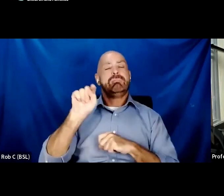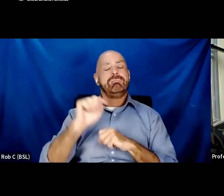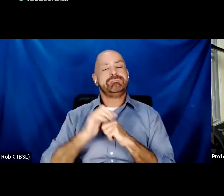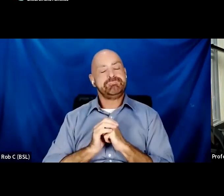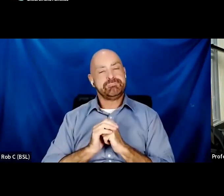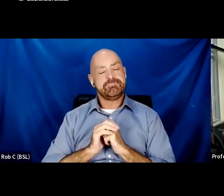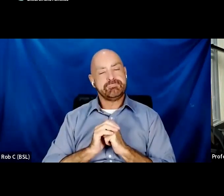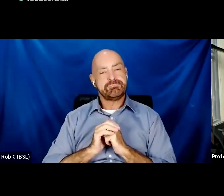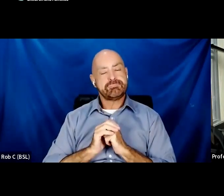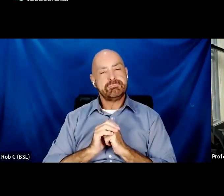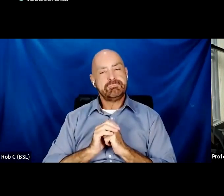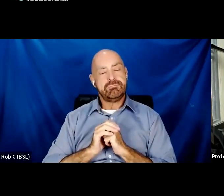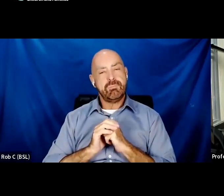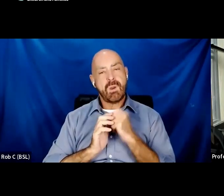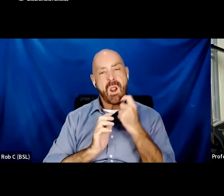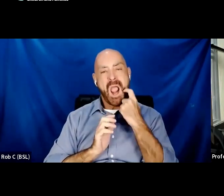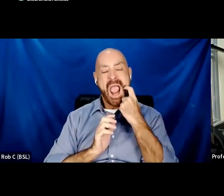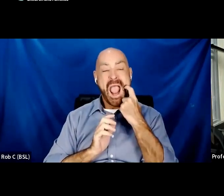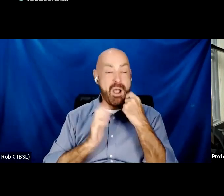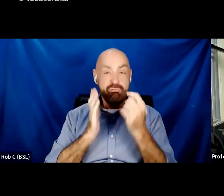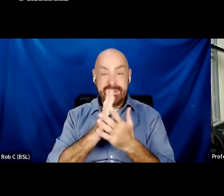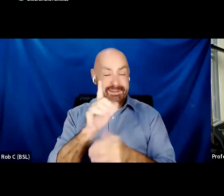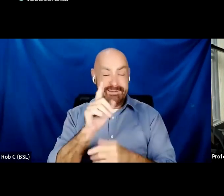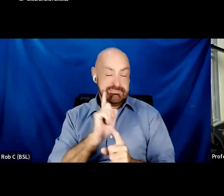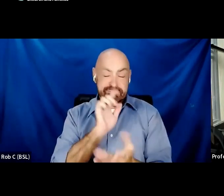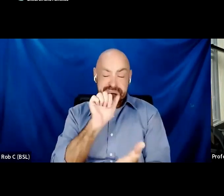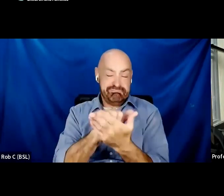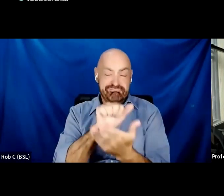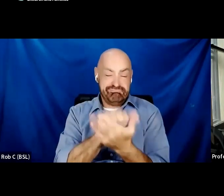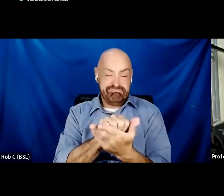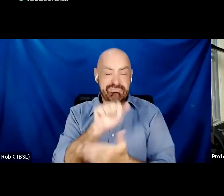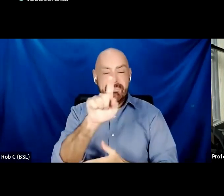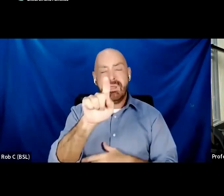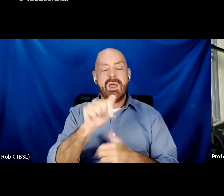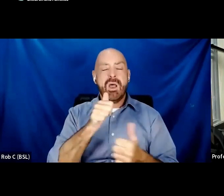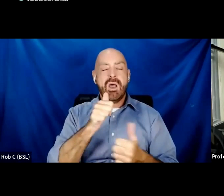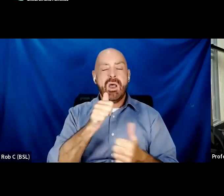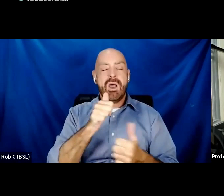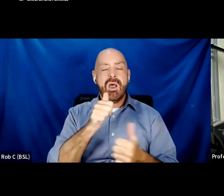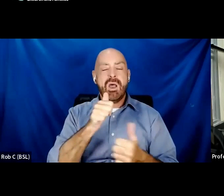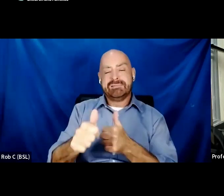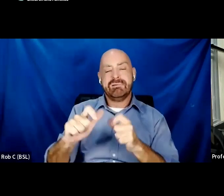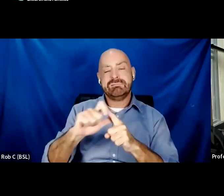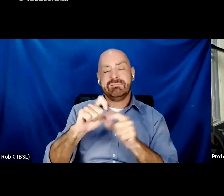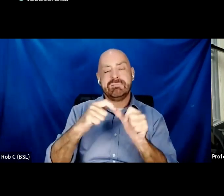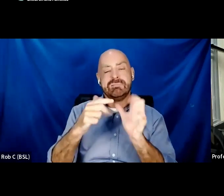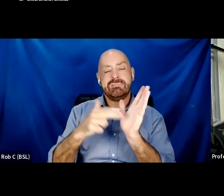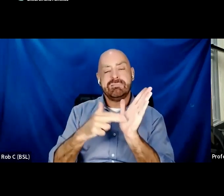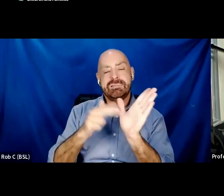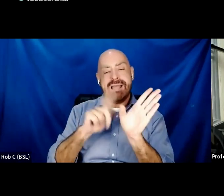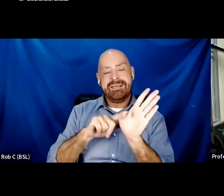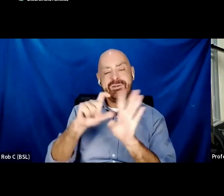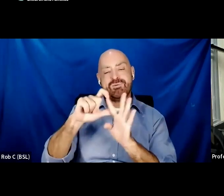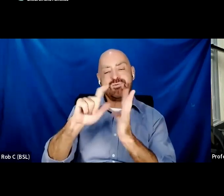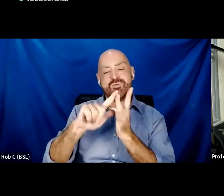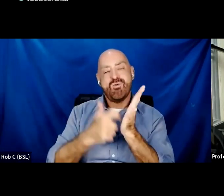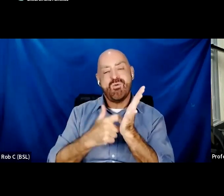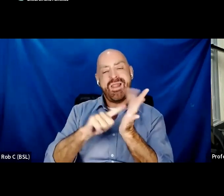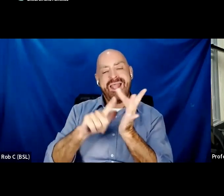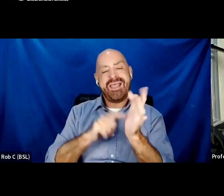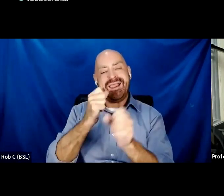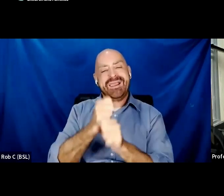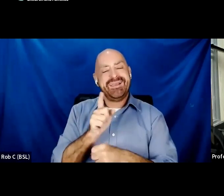and it says it all, In Praise of Danny Dorling, a view